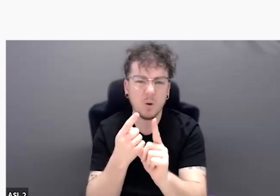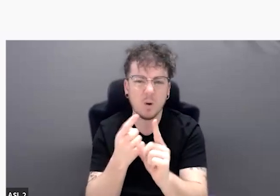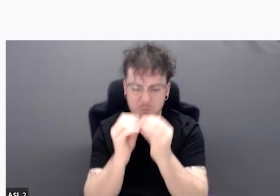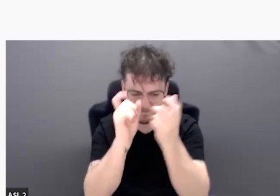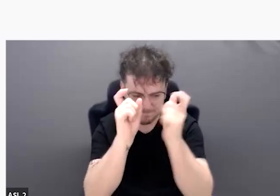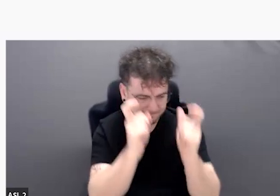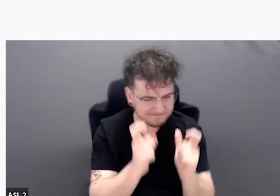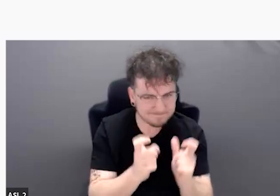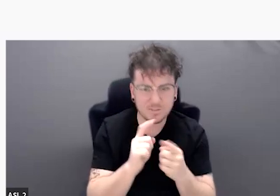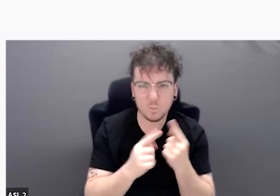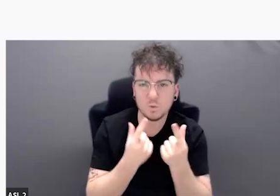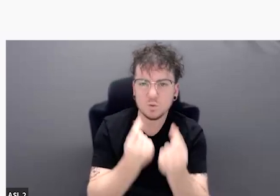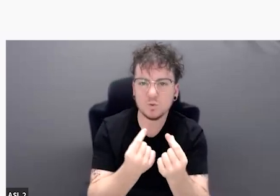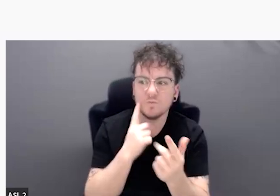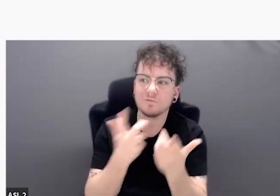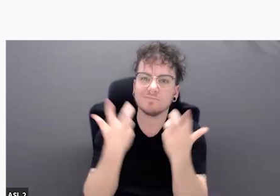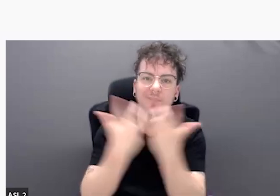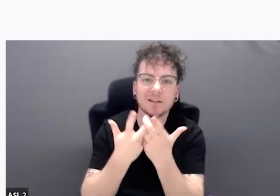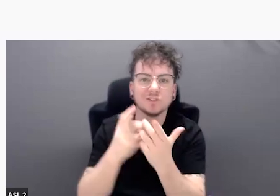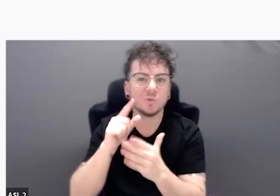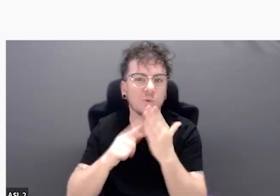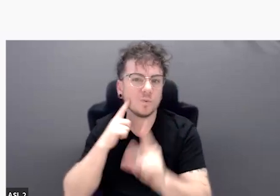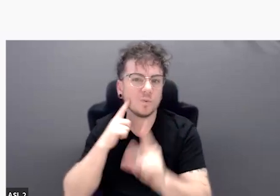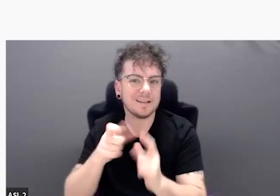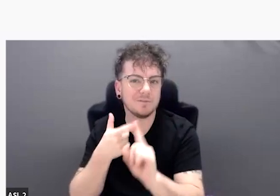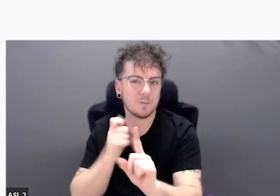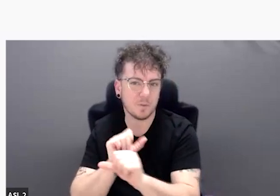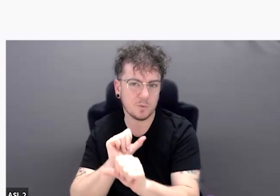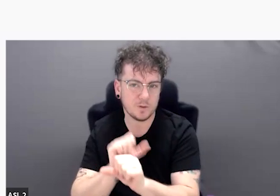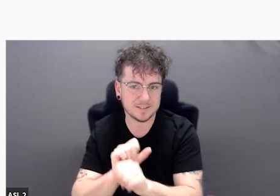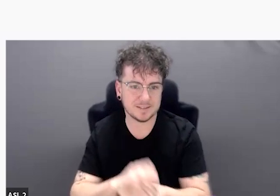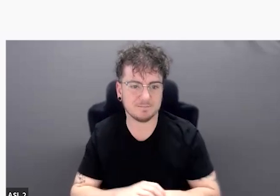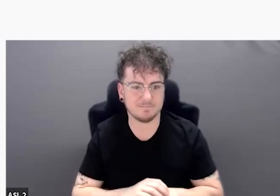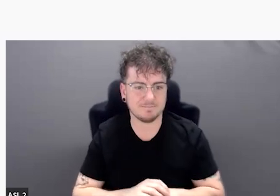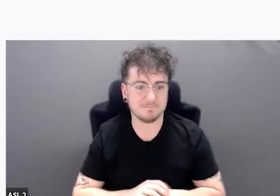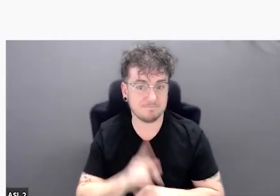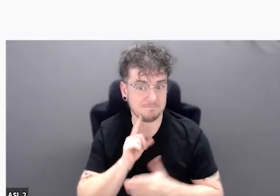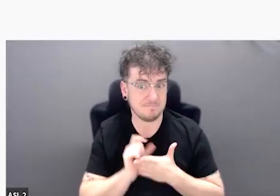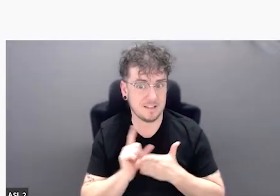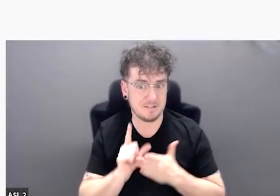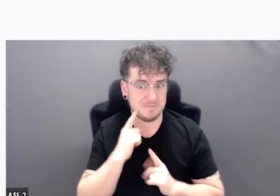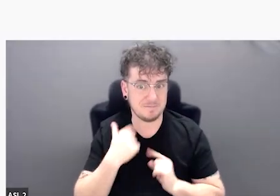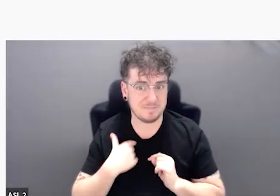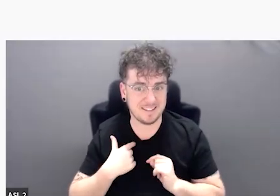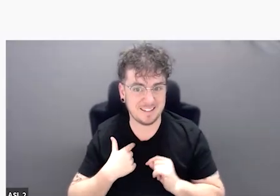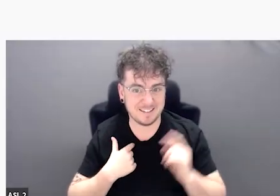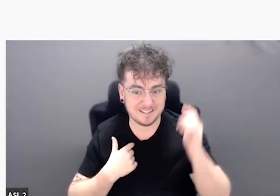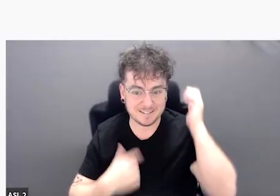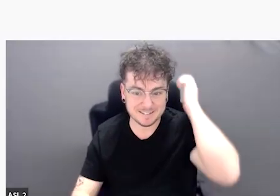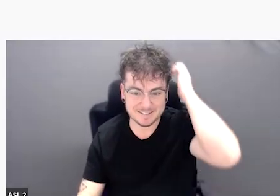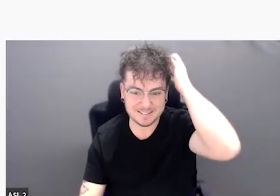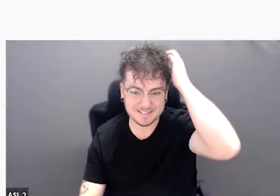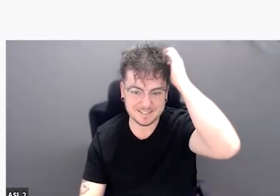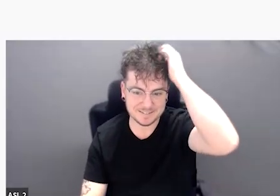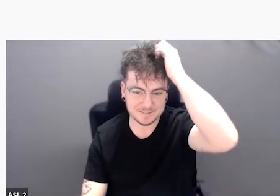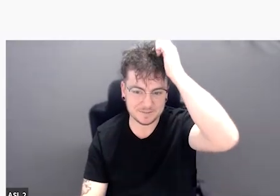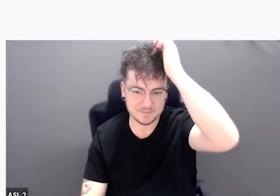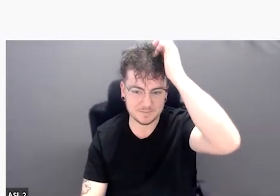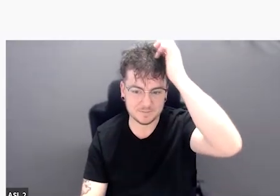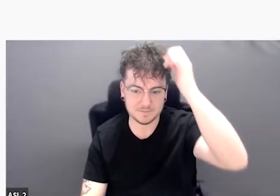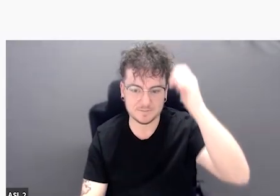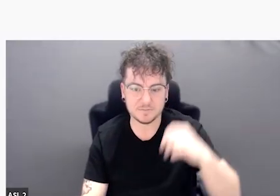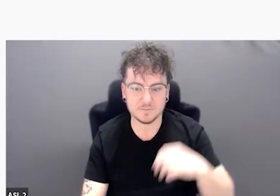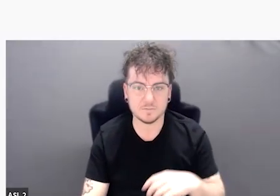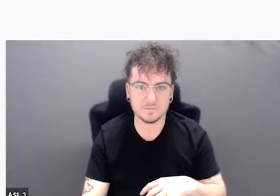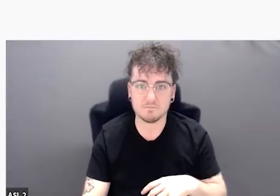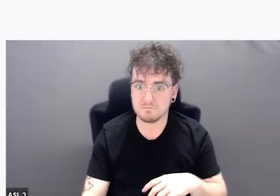on real-world insights from our employees. And that's about it from me. I think, Mandy, do you have any last